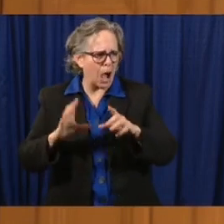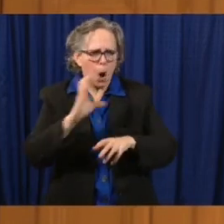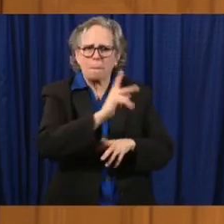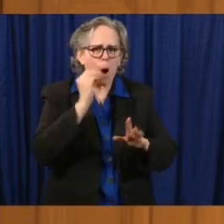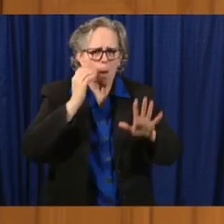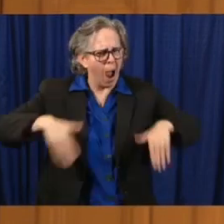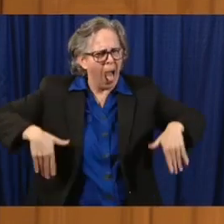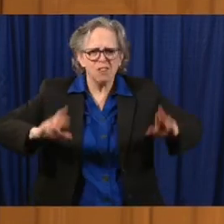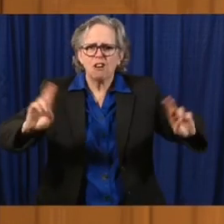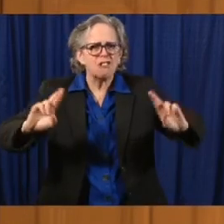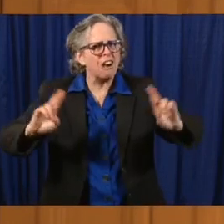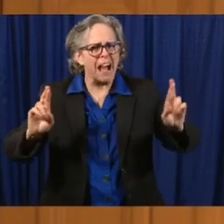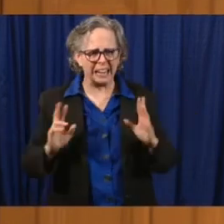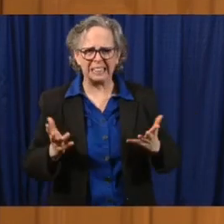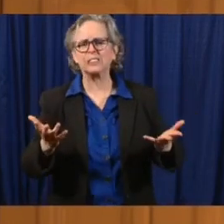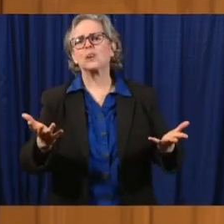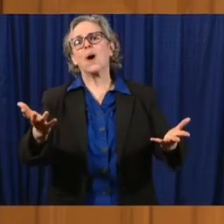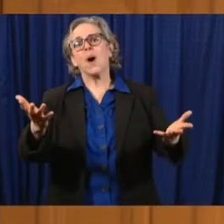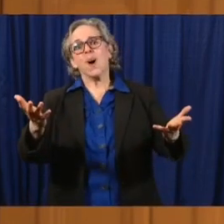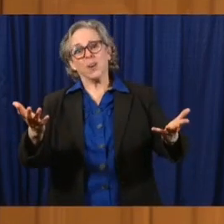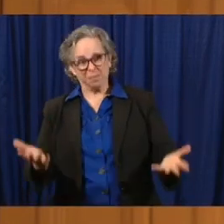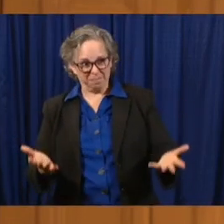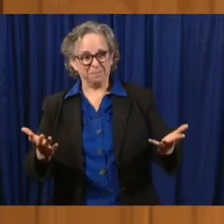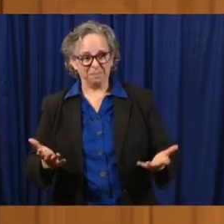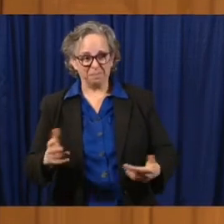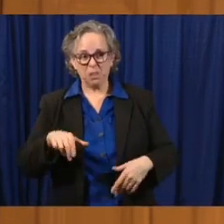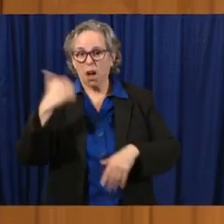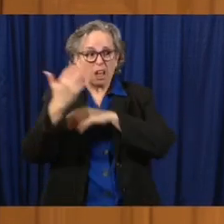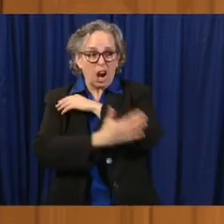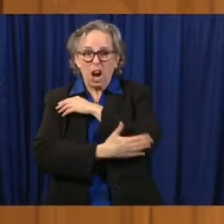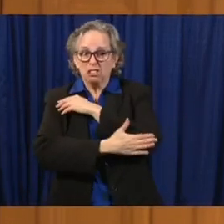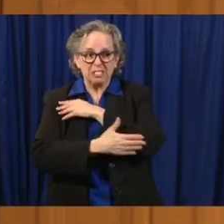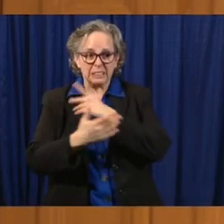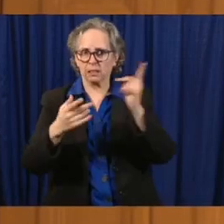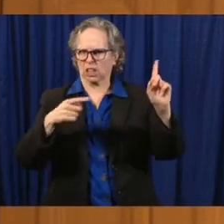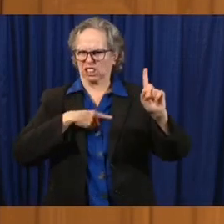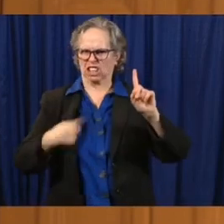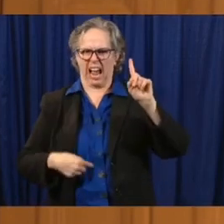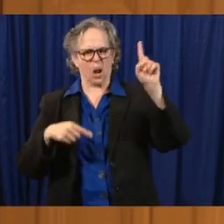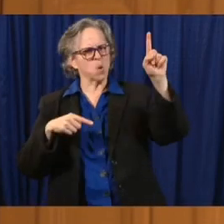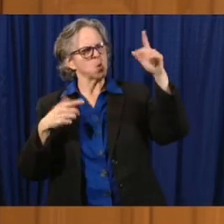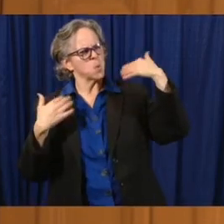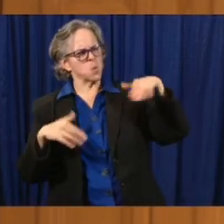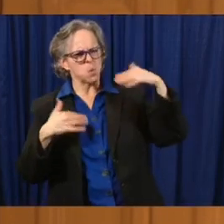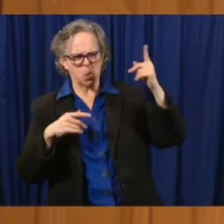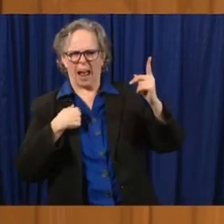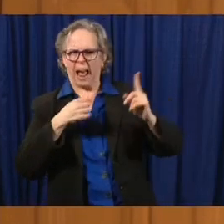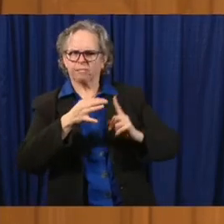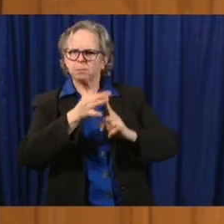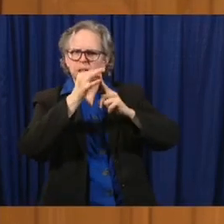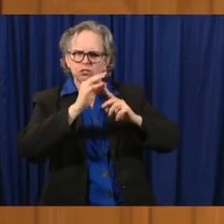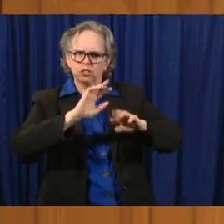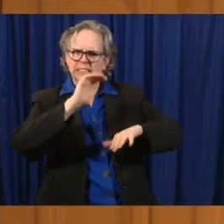more local levels, there may be the need in the future for places for people to convalesce,